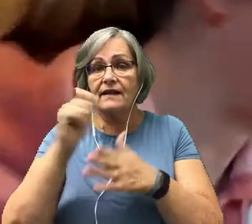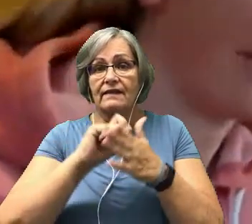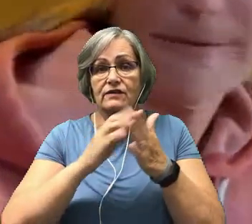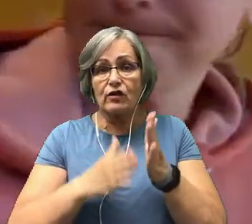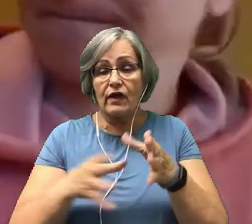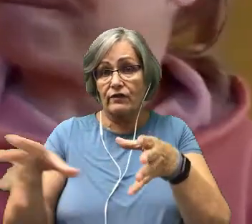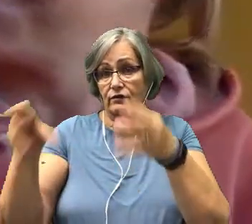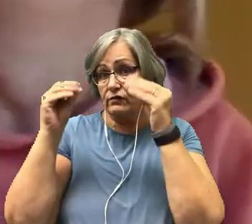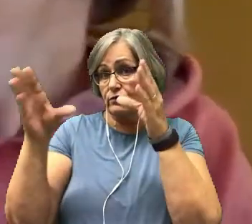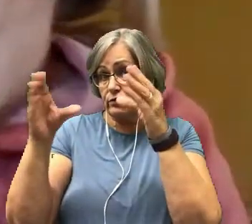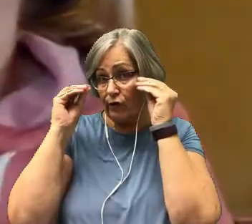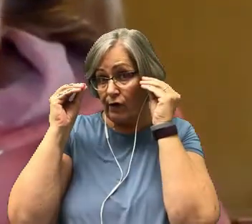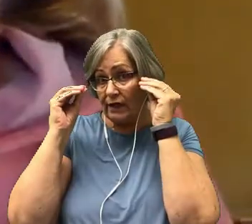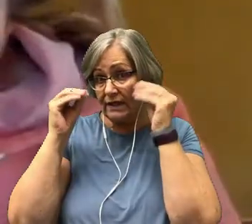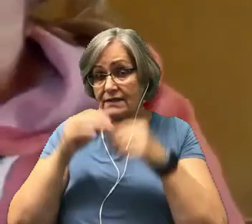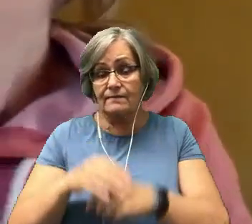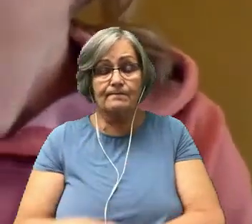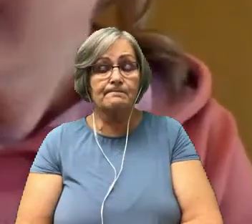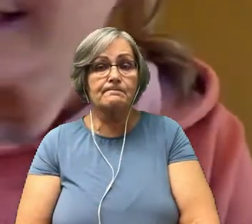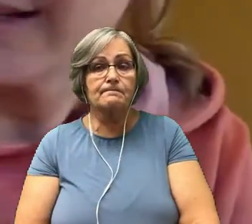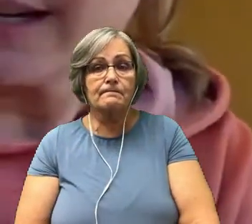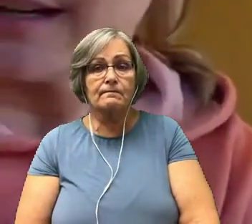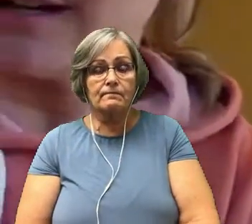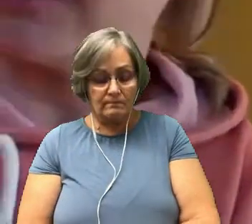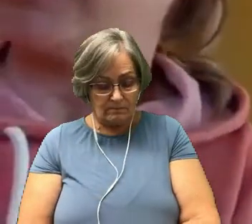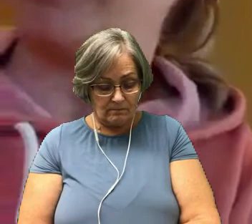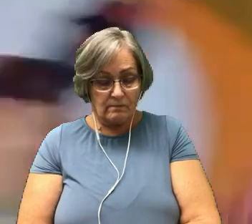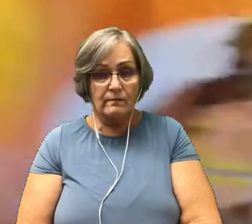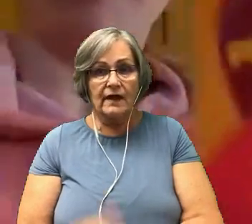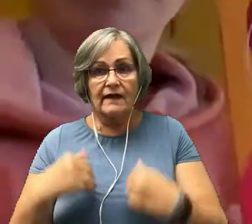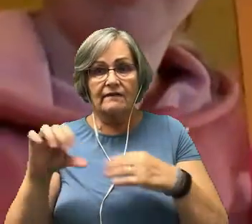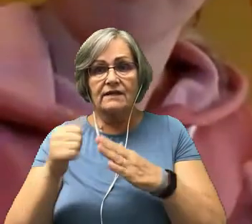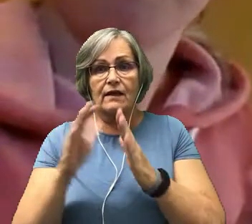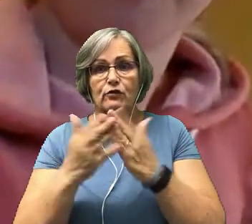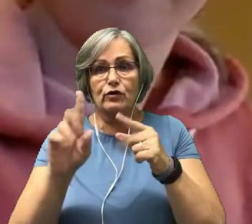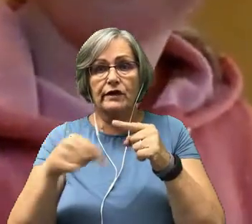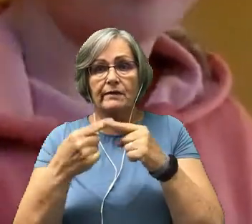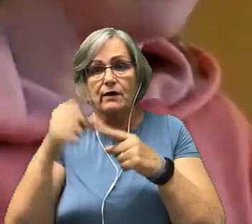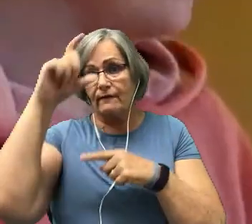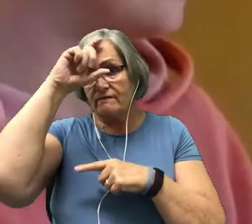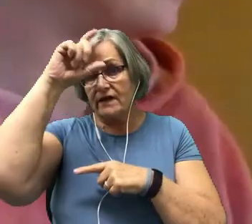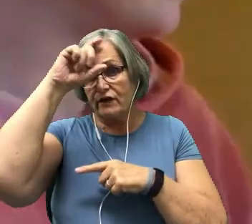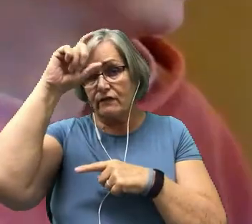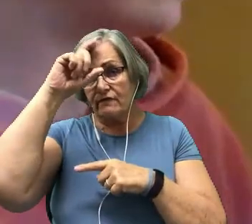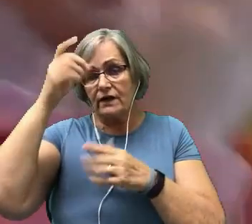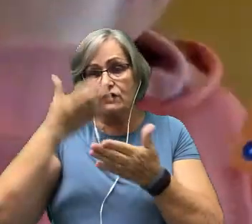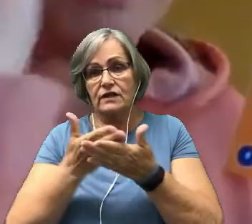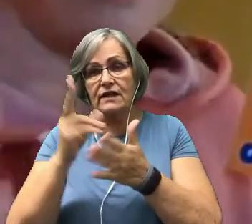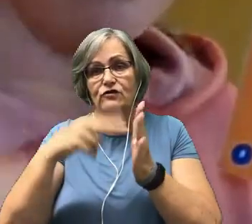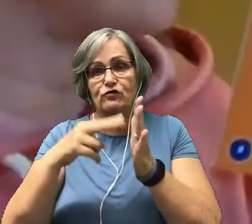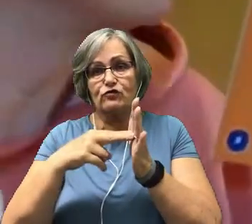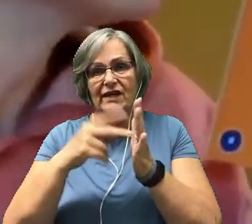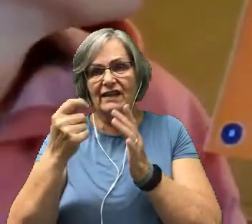us about. So let's see, I've got another book here, our book about firefighters. So let's read a little bit about